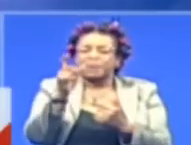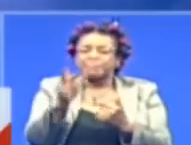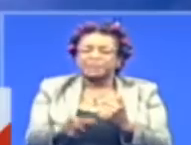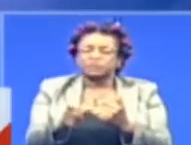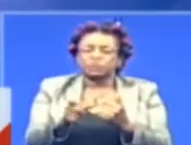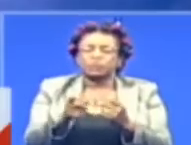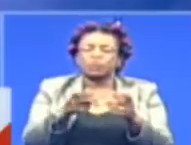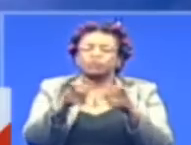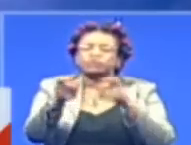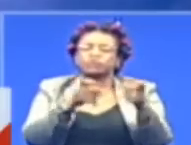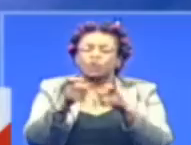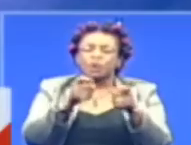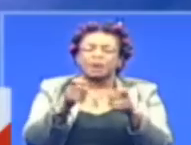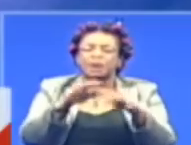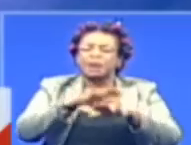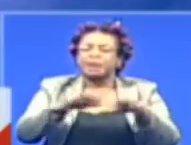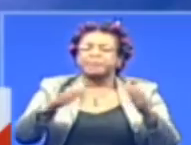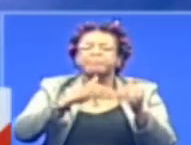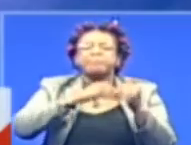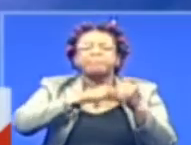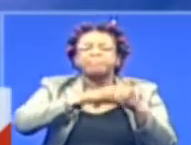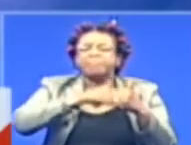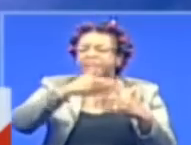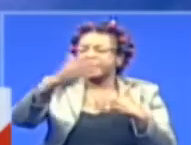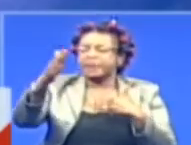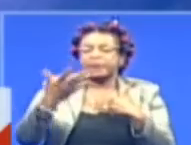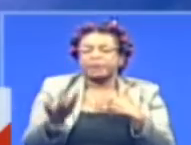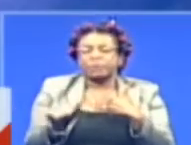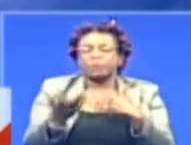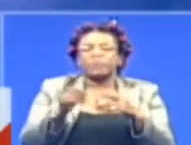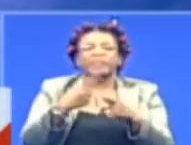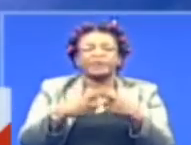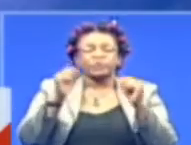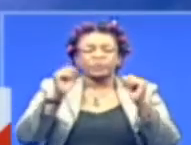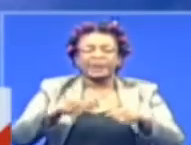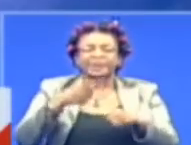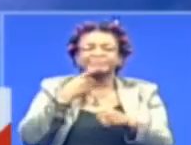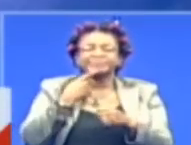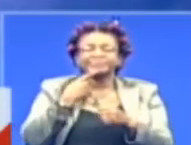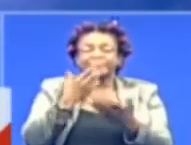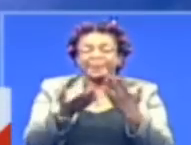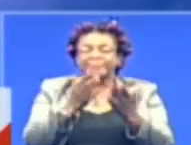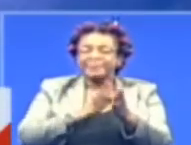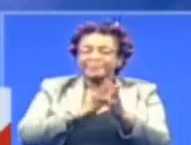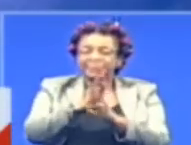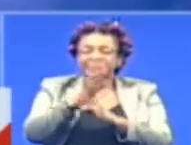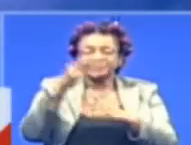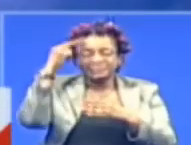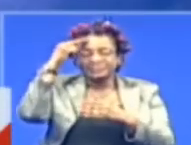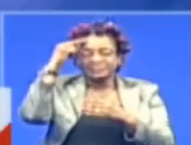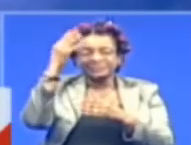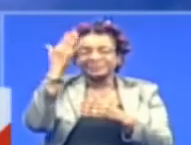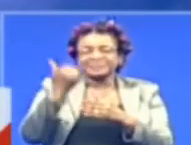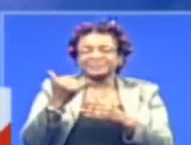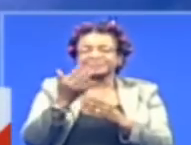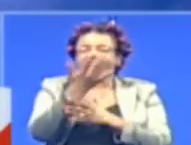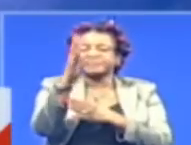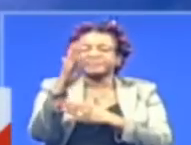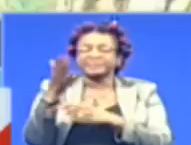kind of level of the vastness of the land? Because then you would say that that's the main reason why even cutting down trees still happens, even if it's